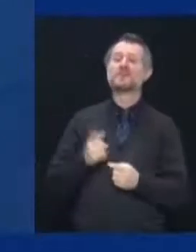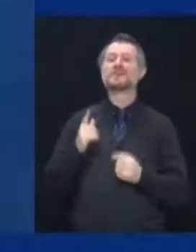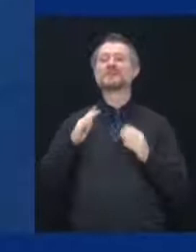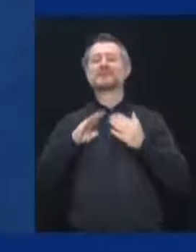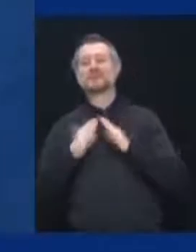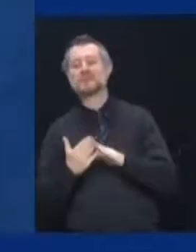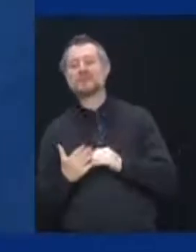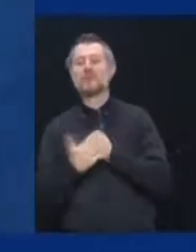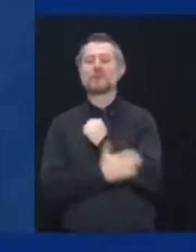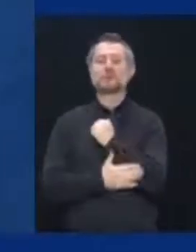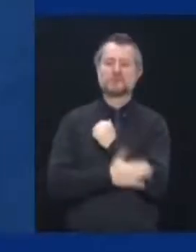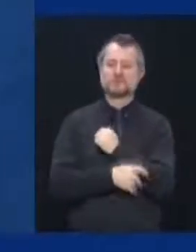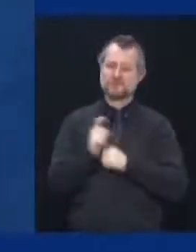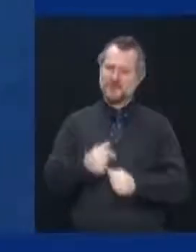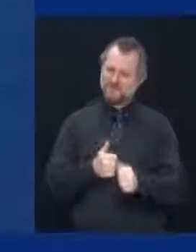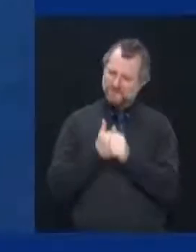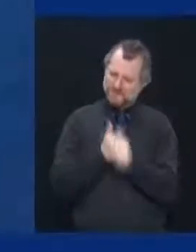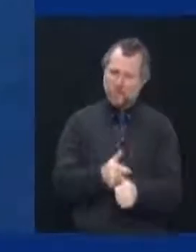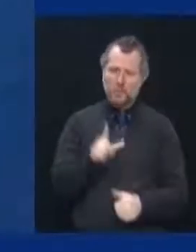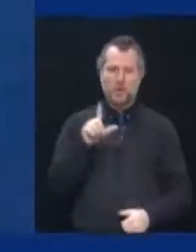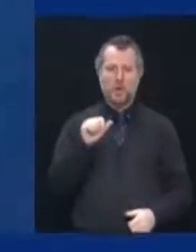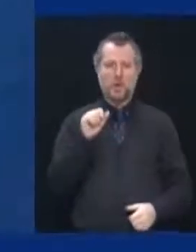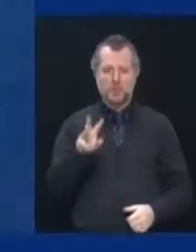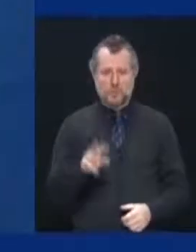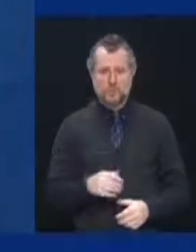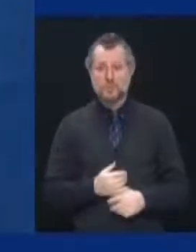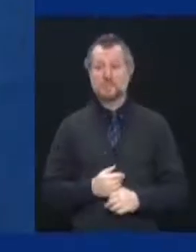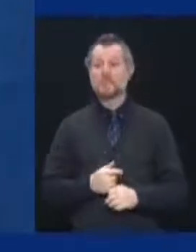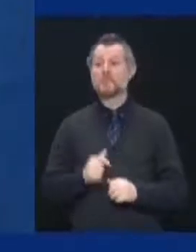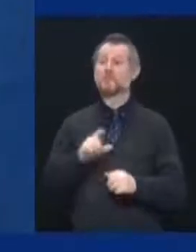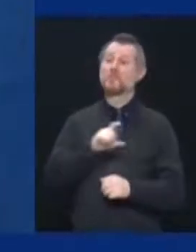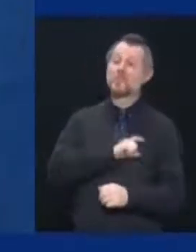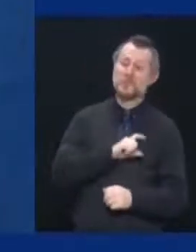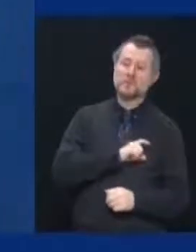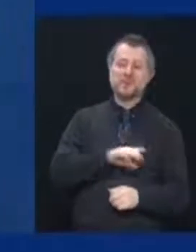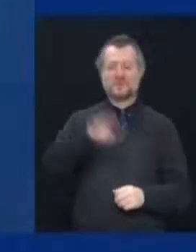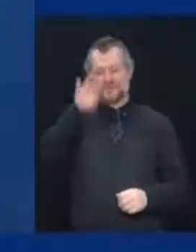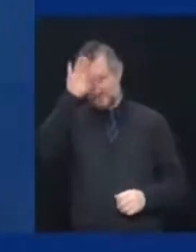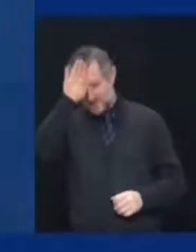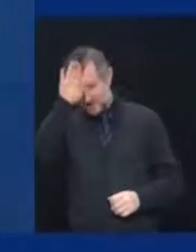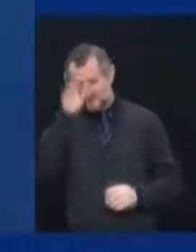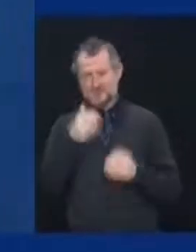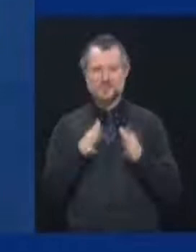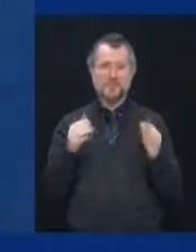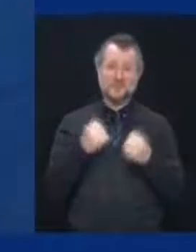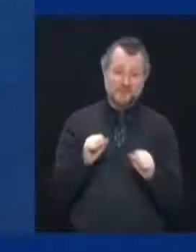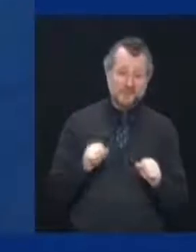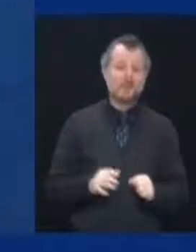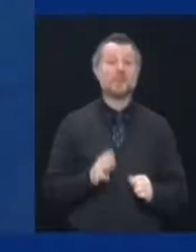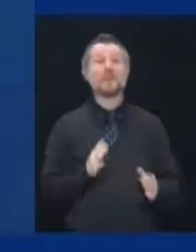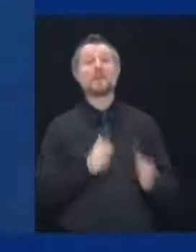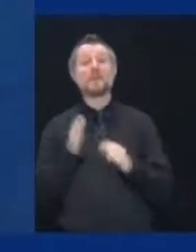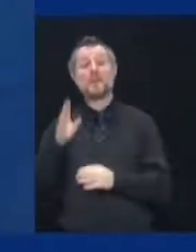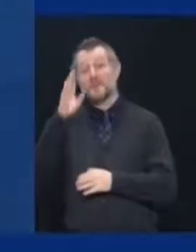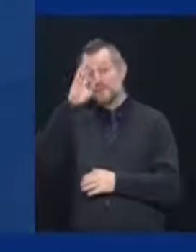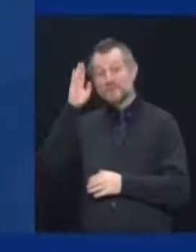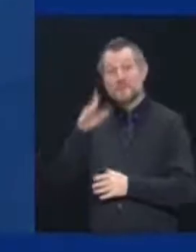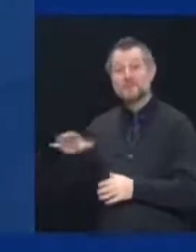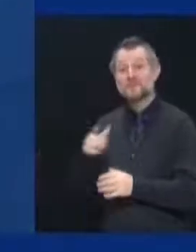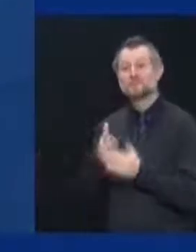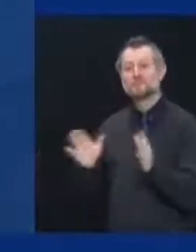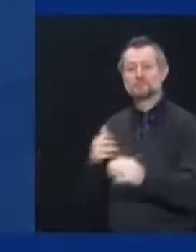by law police, firefighters, public safety. Hospitals, you're supposed to be prioritizing nurses and